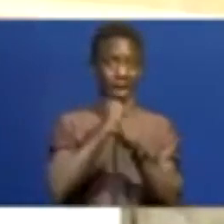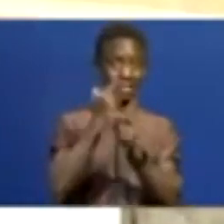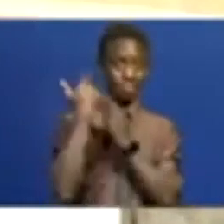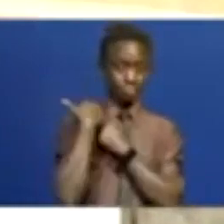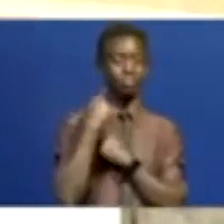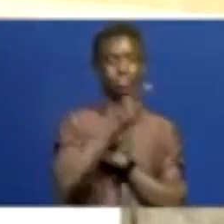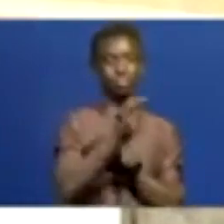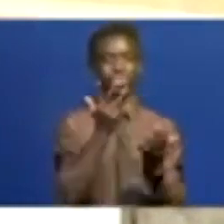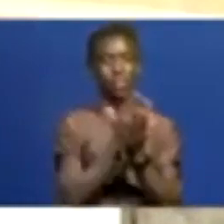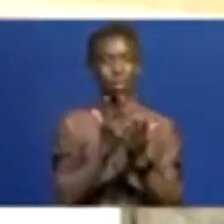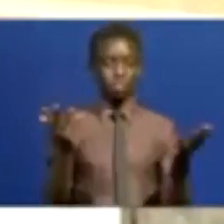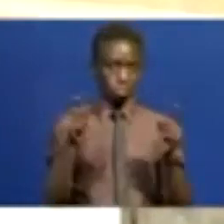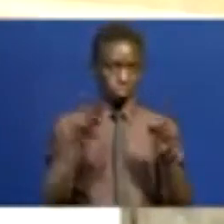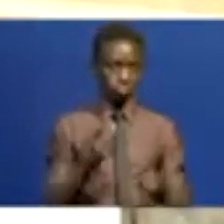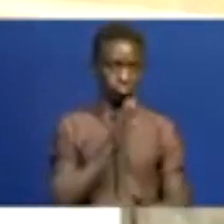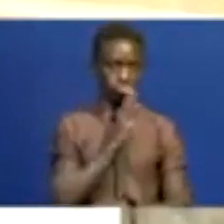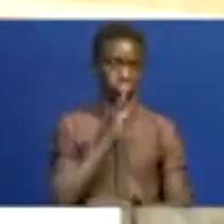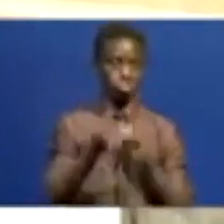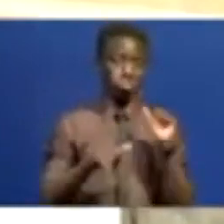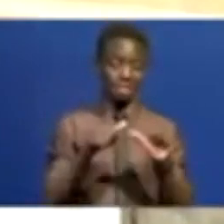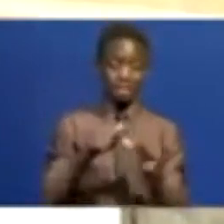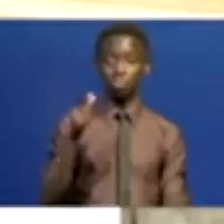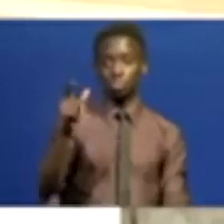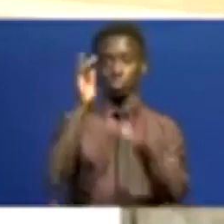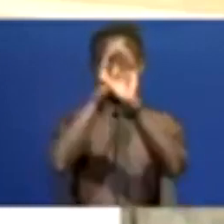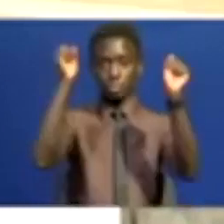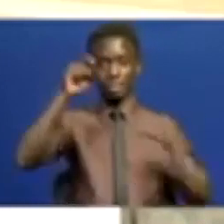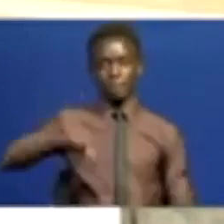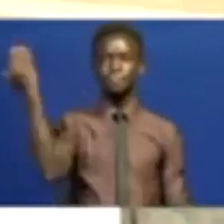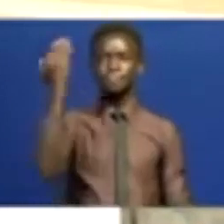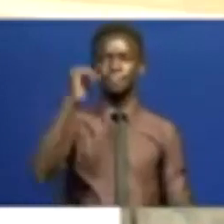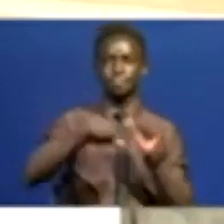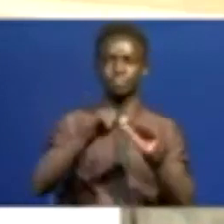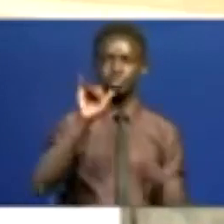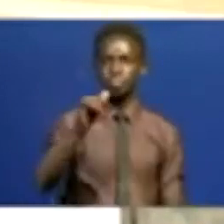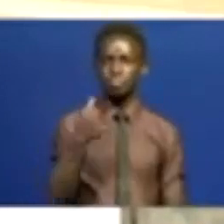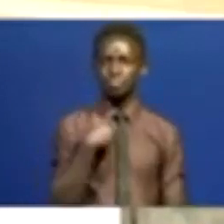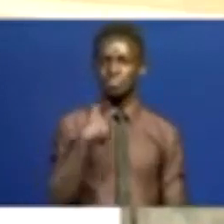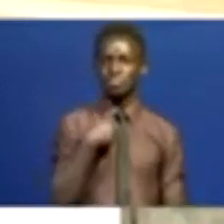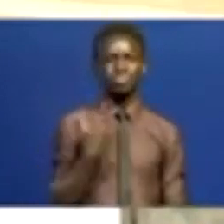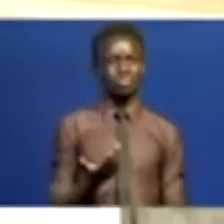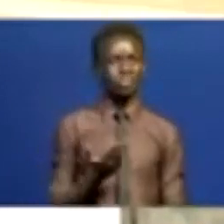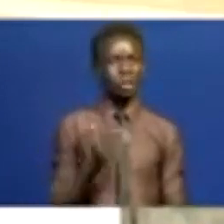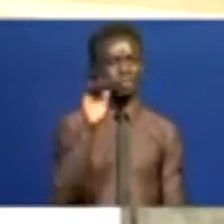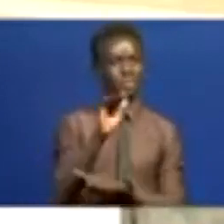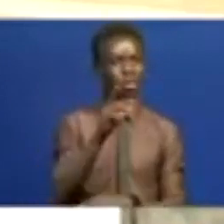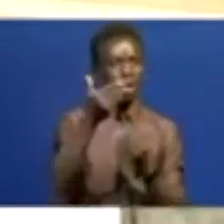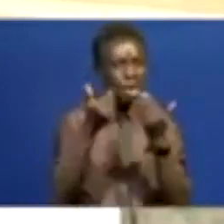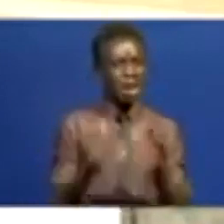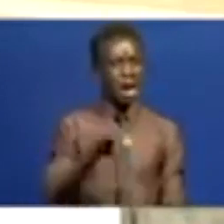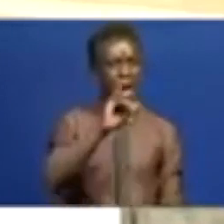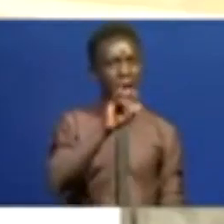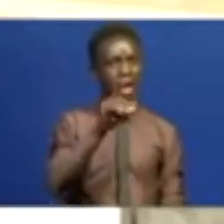speak to. He has to mention something about that. And I'm just curious, when was the last time? Have you ever lost a national ID card yourself? Well,